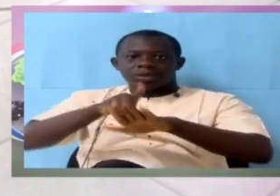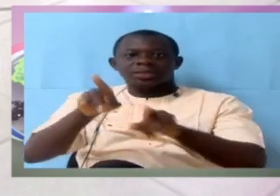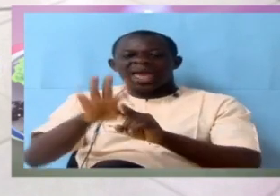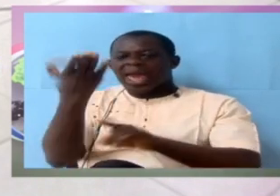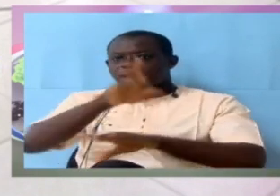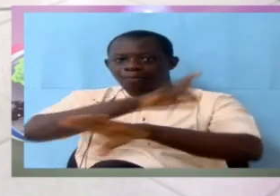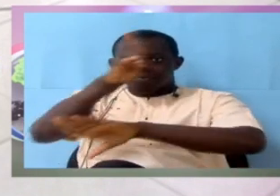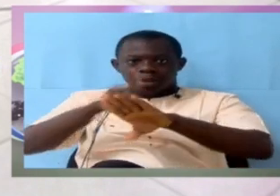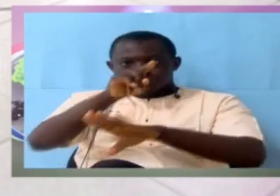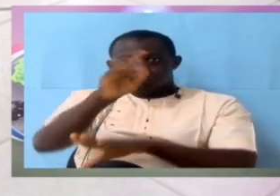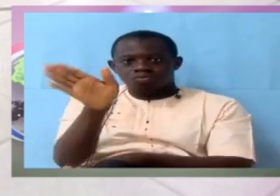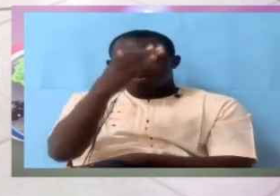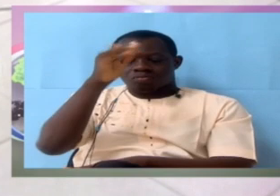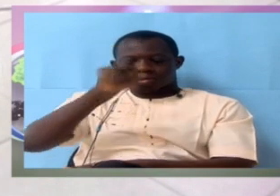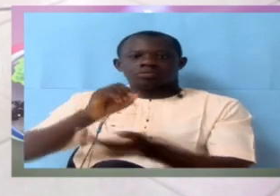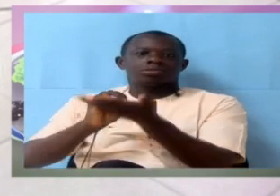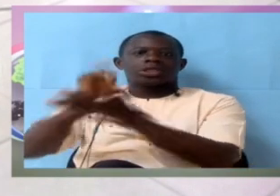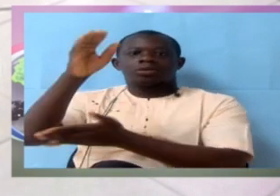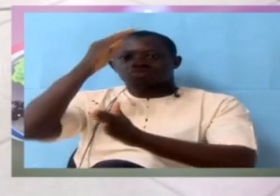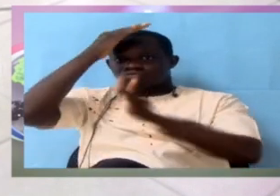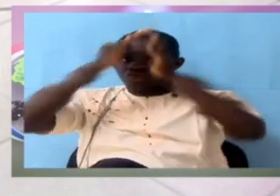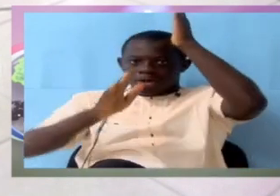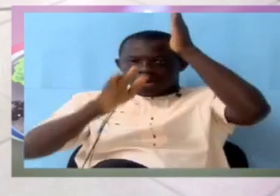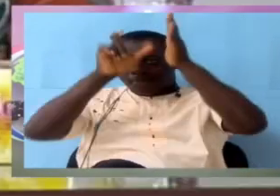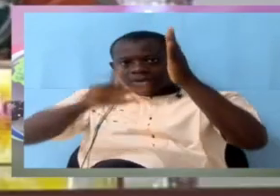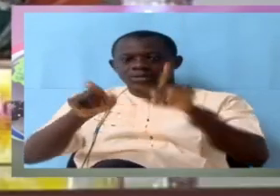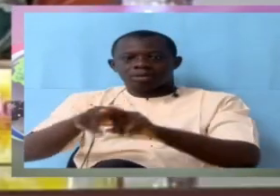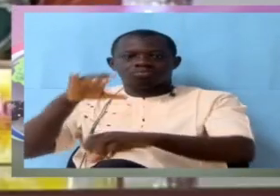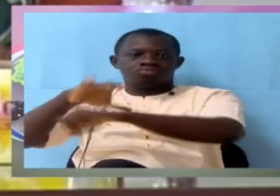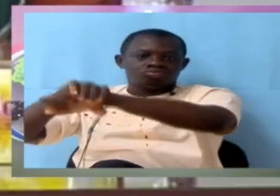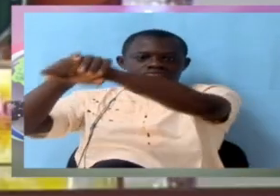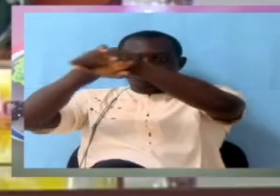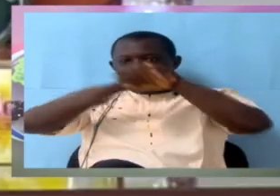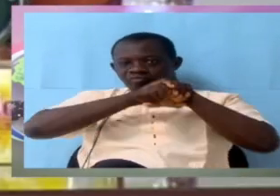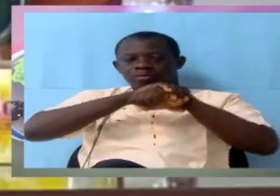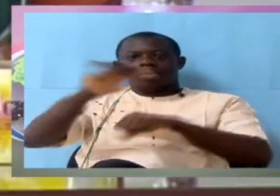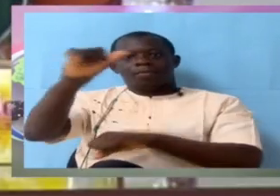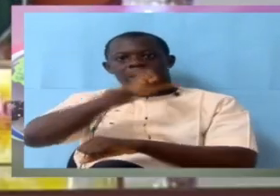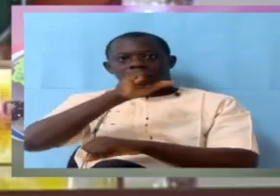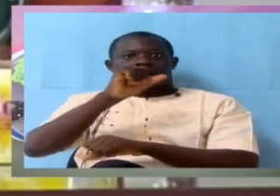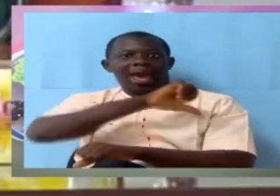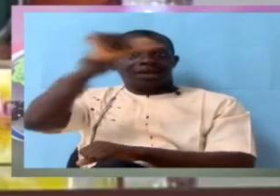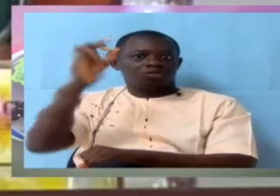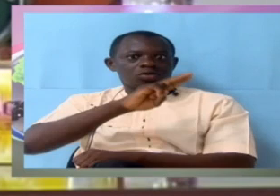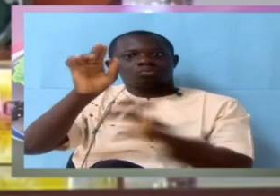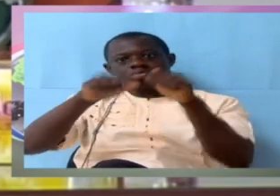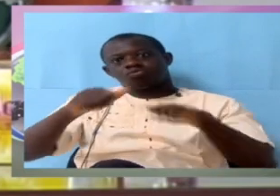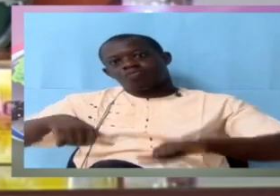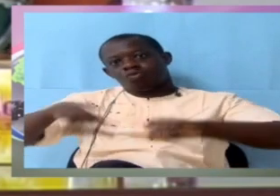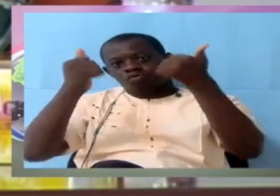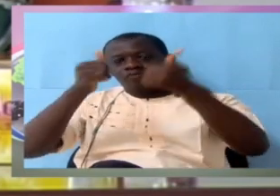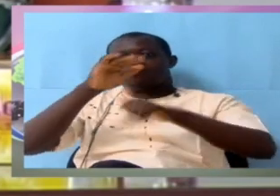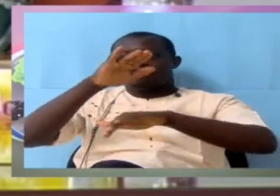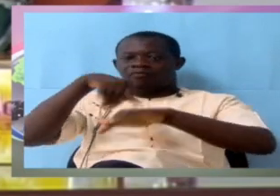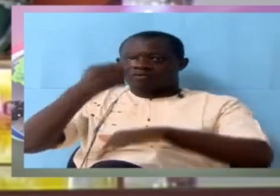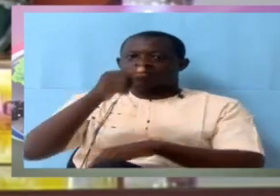and bring you back. And it will not be good for you. So, Mr. Witness, I was going to ask you the question of how long did